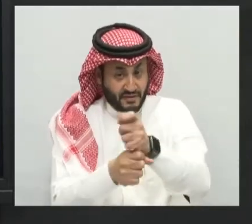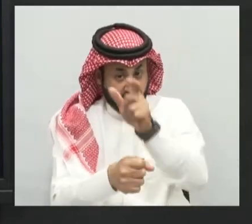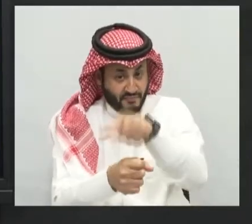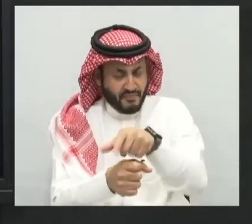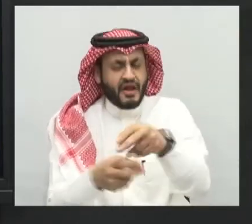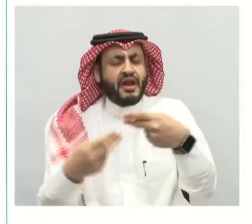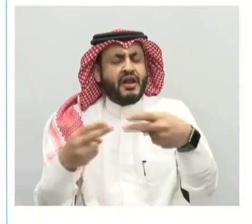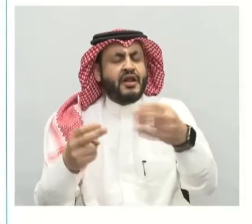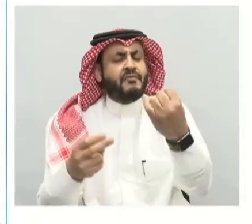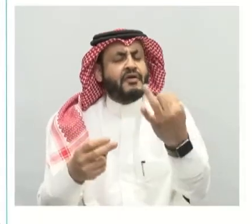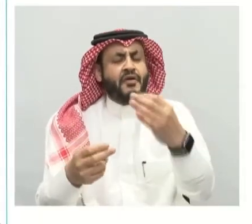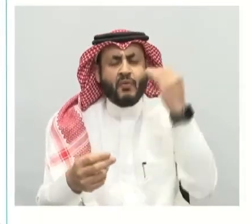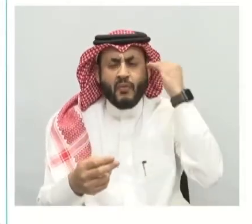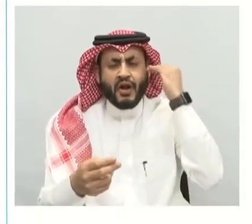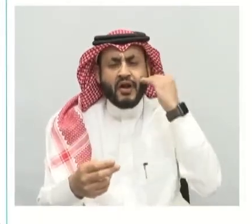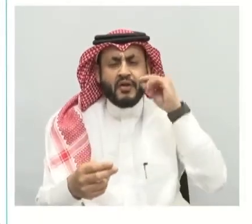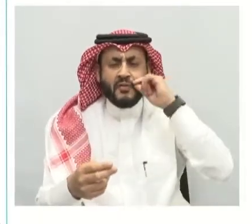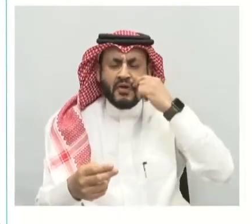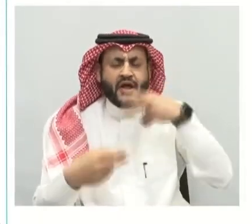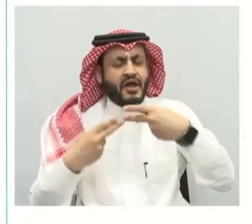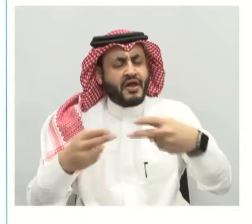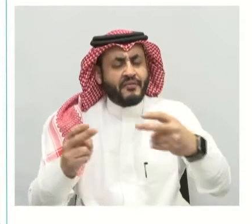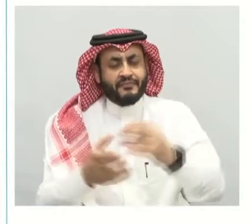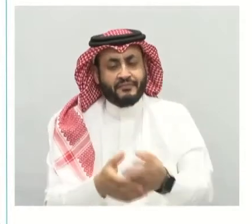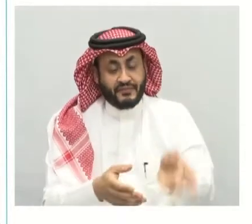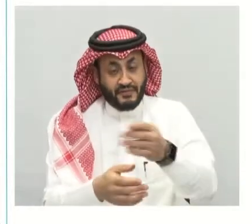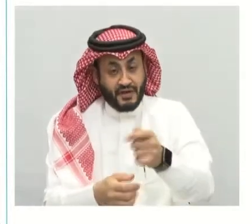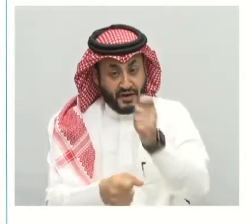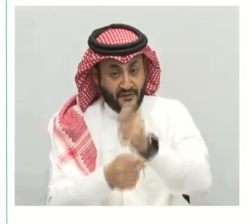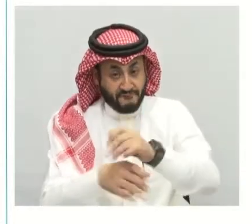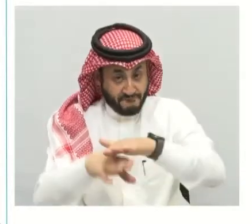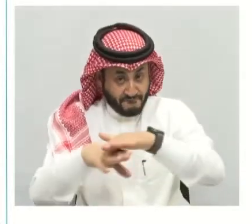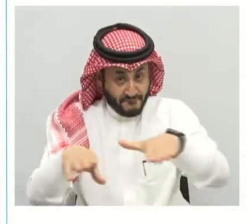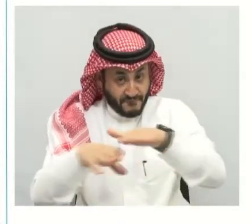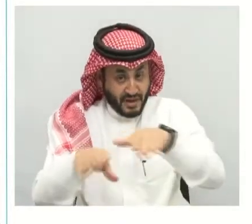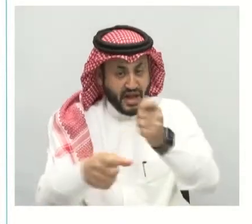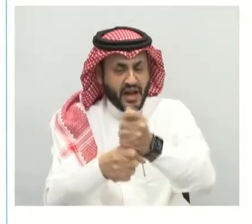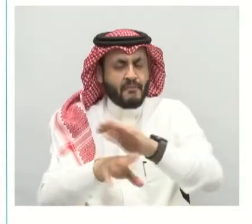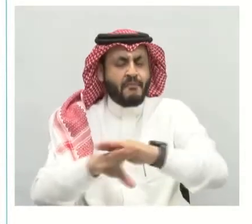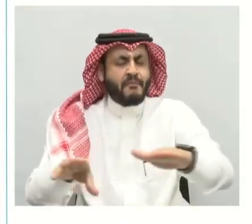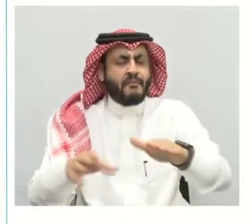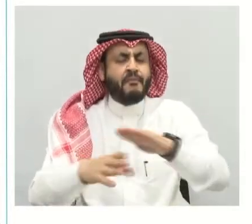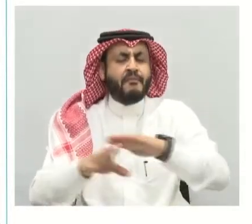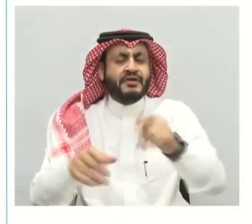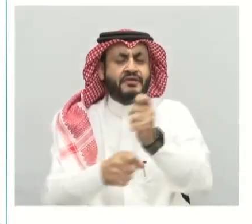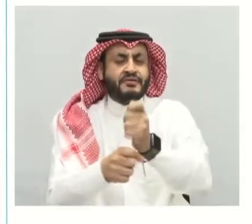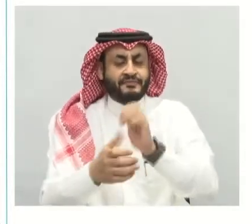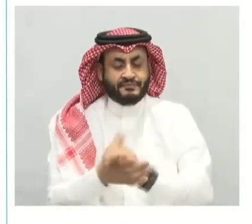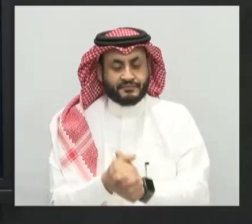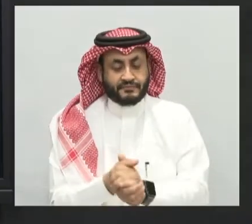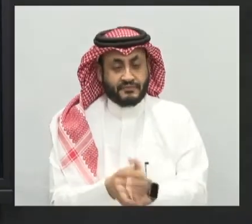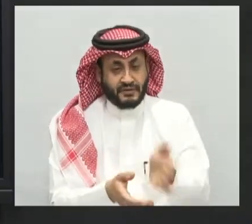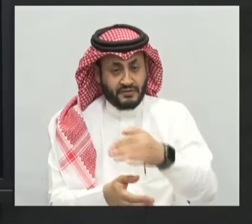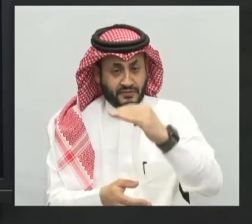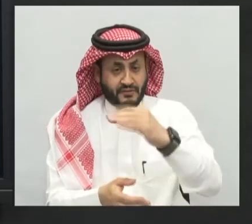whatever the subject is, and also a regular verb. We don't have to add anything to the verb. And the